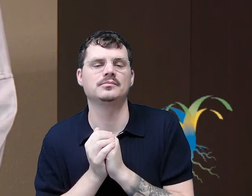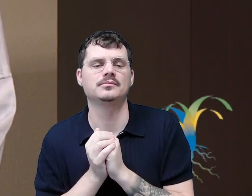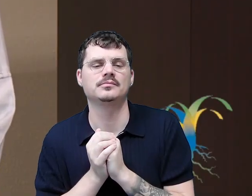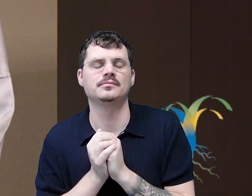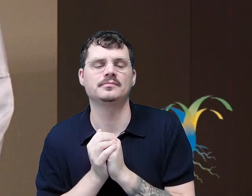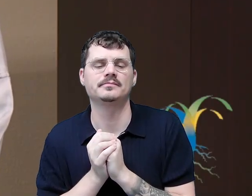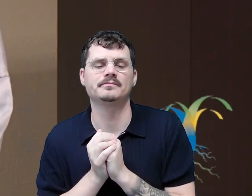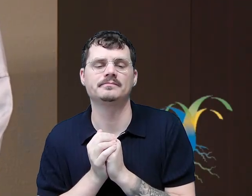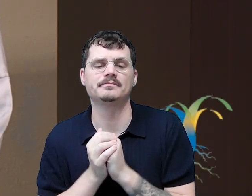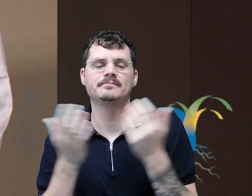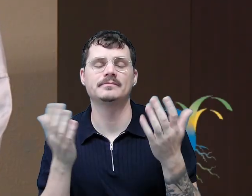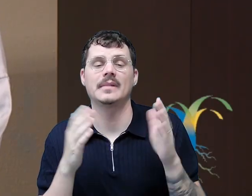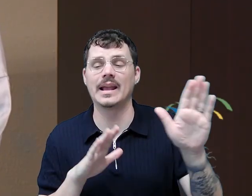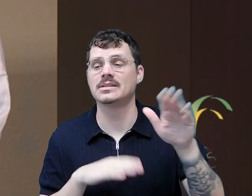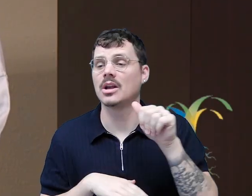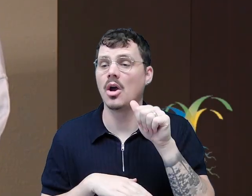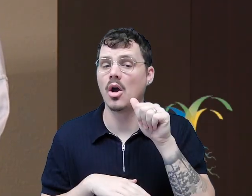his